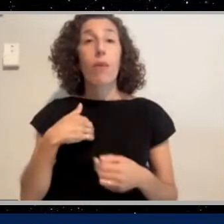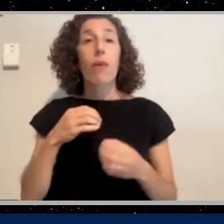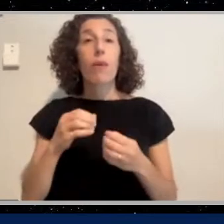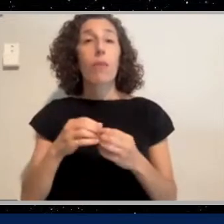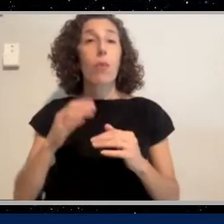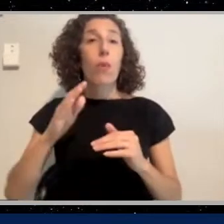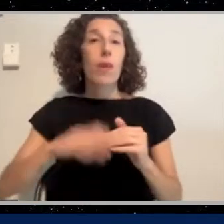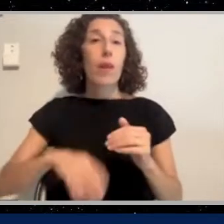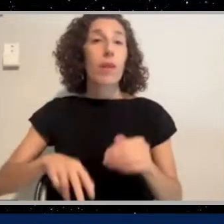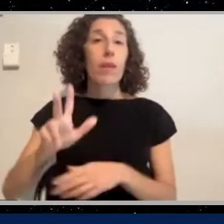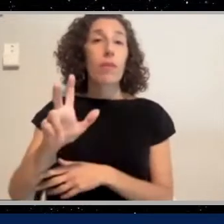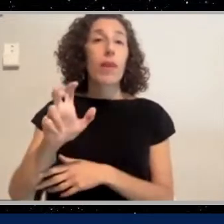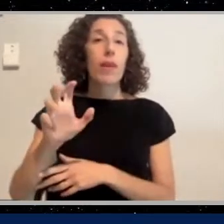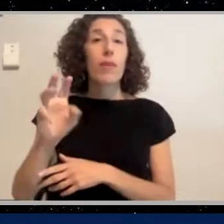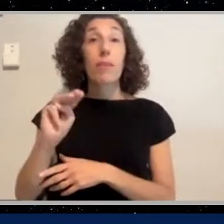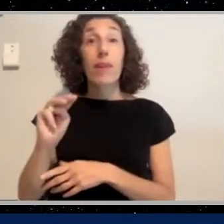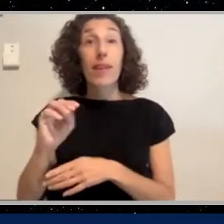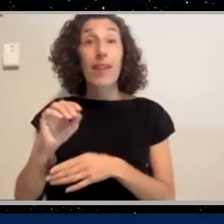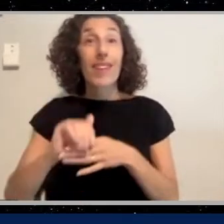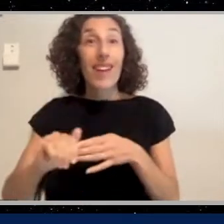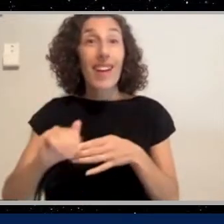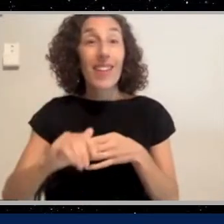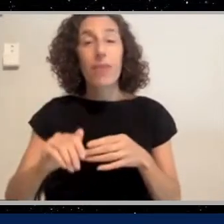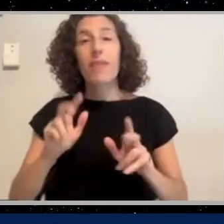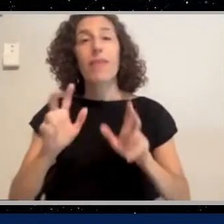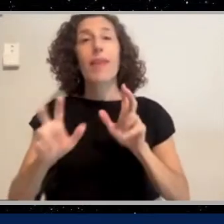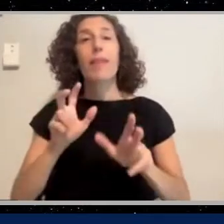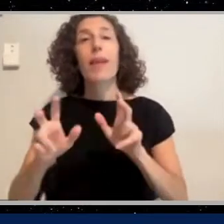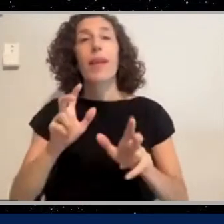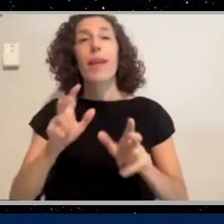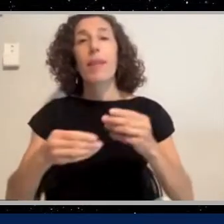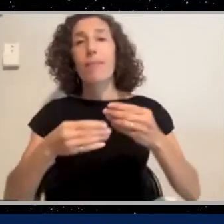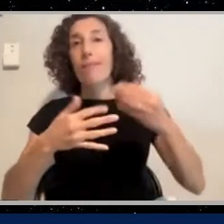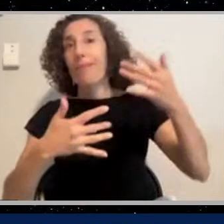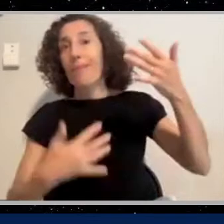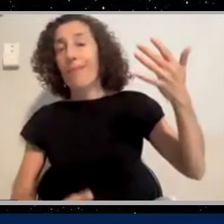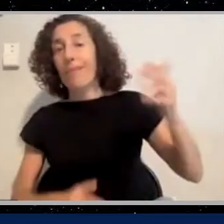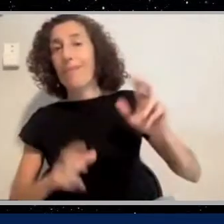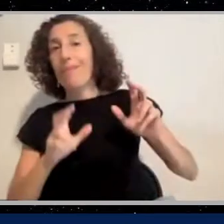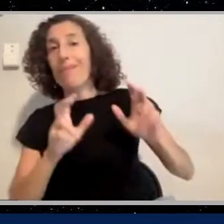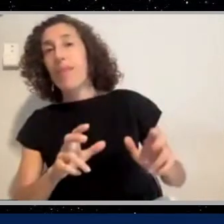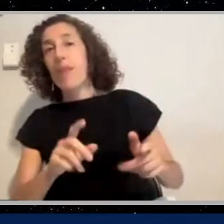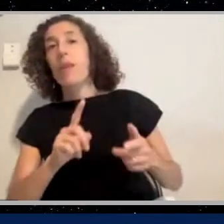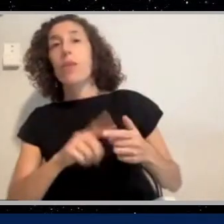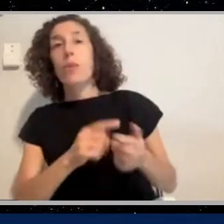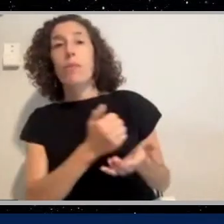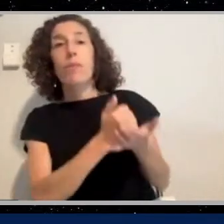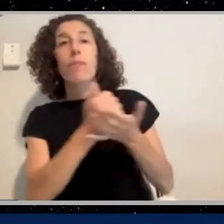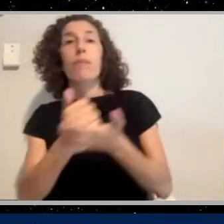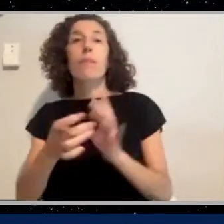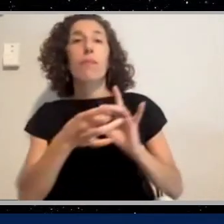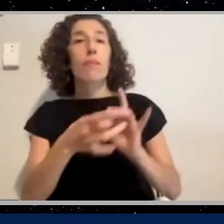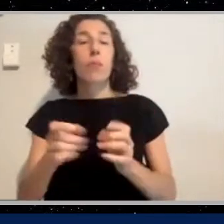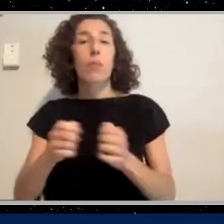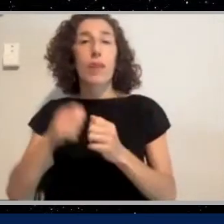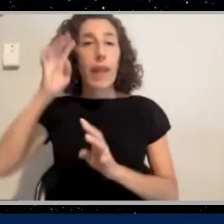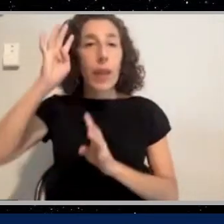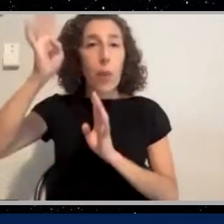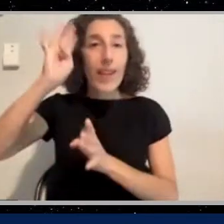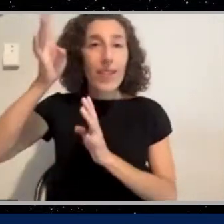send out of the door to innovators. The other thing is that we want to make sure that